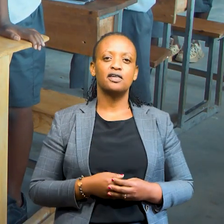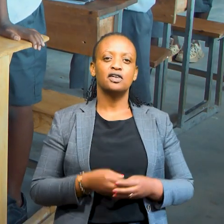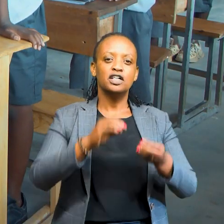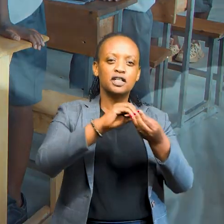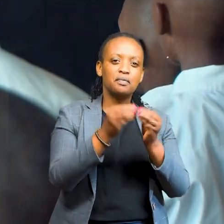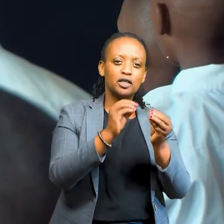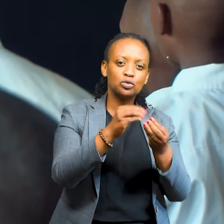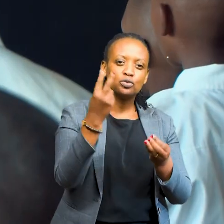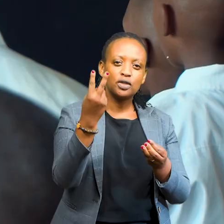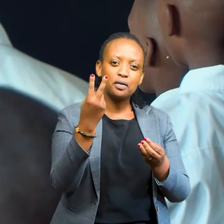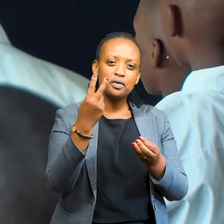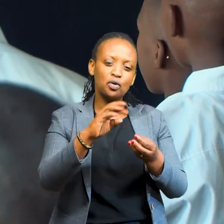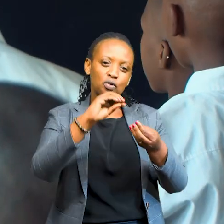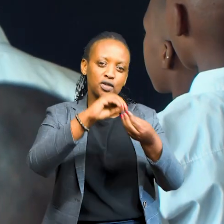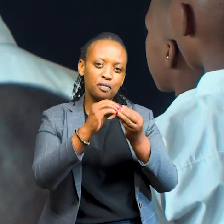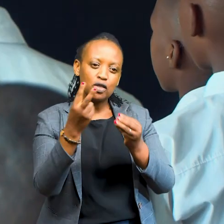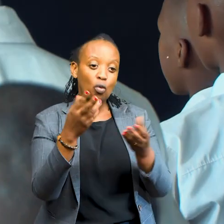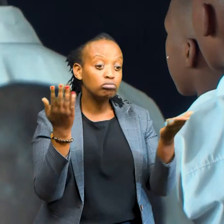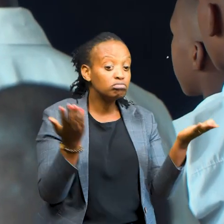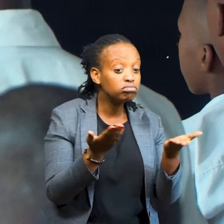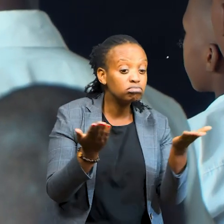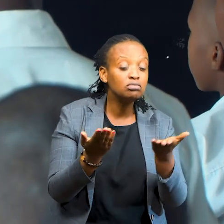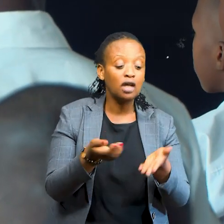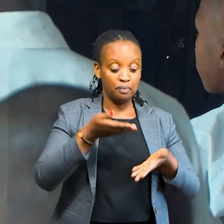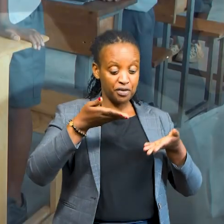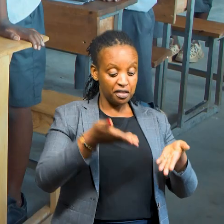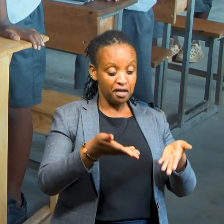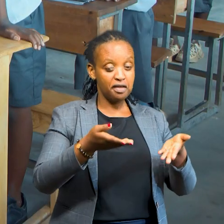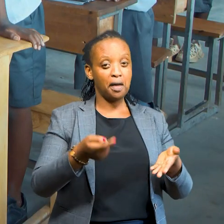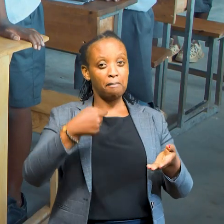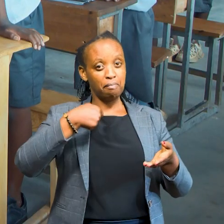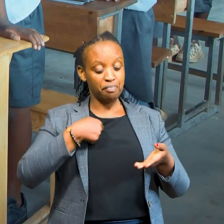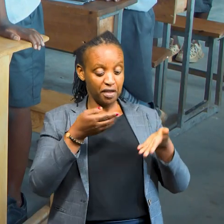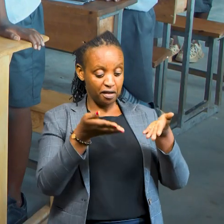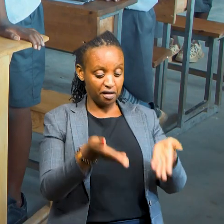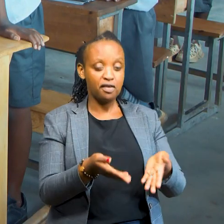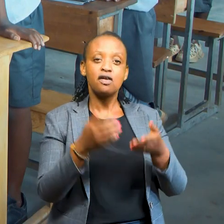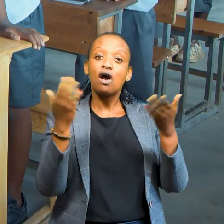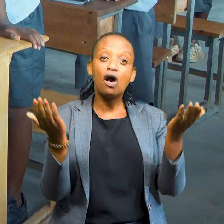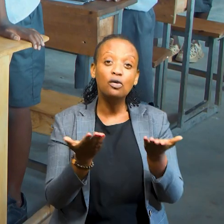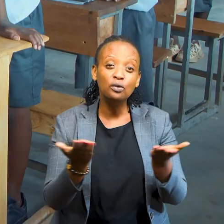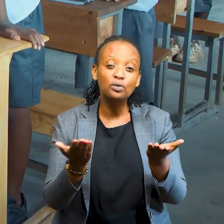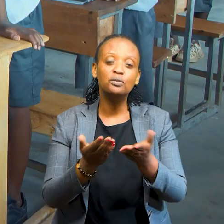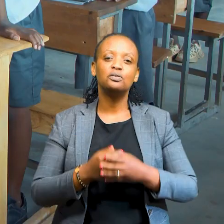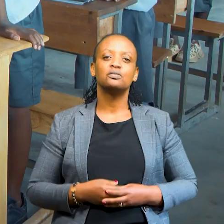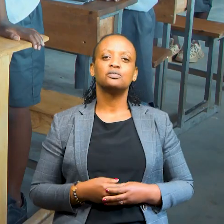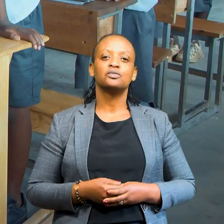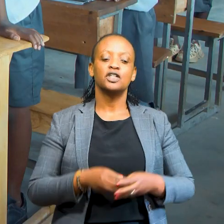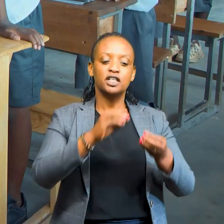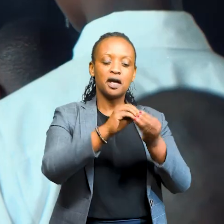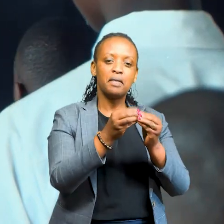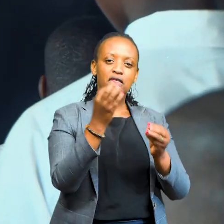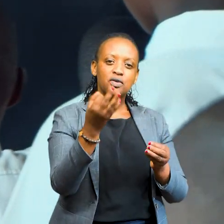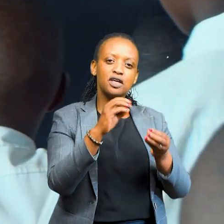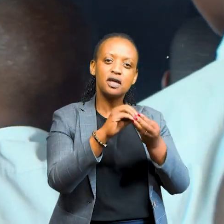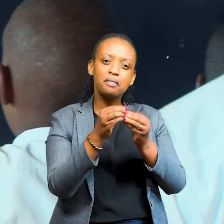you do? Number two, where are you? Here I am, how do you